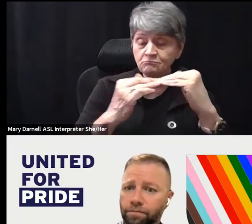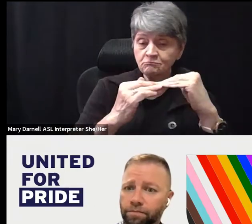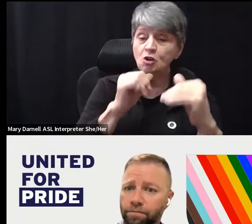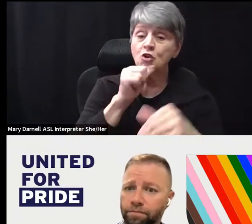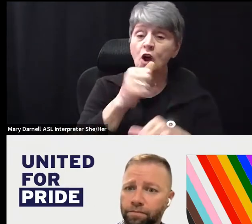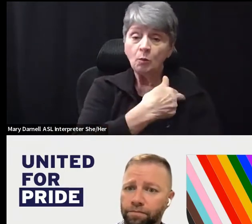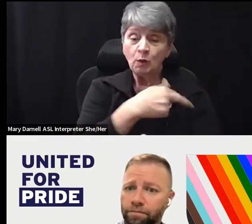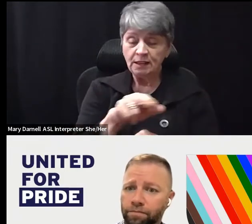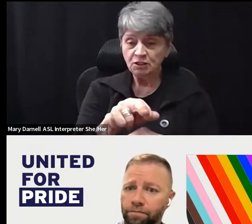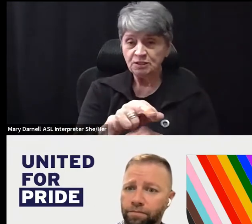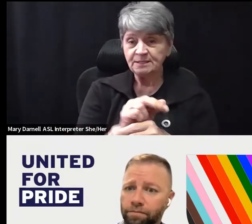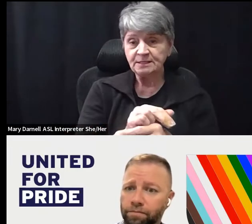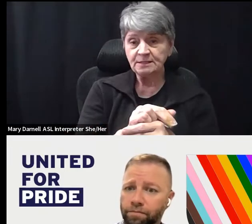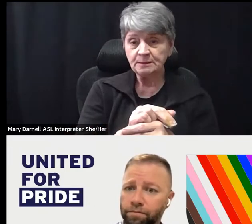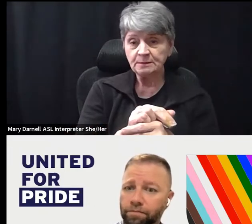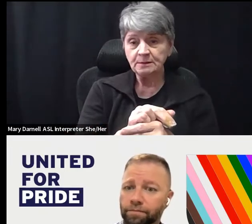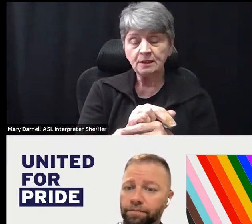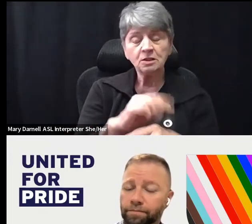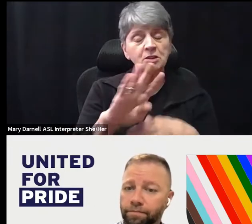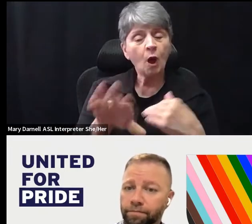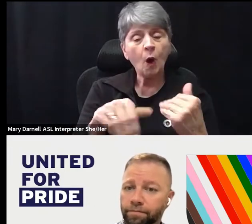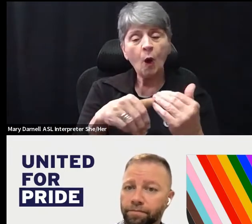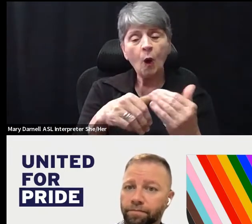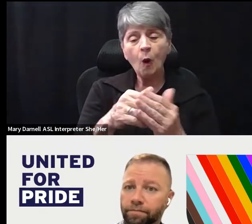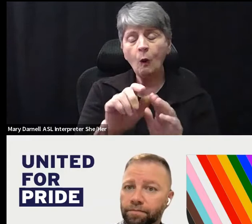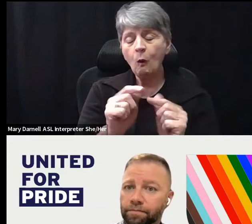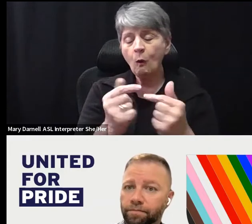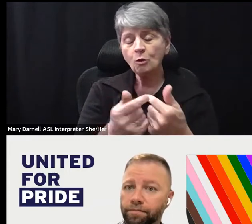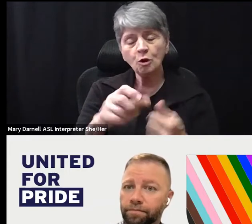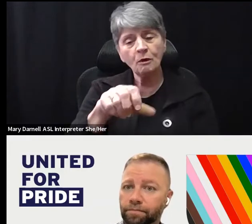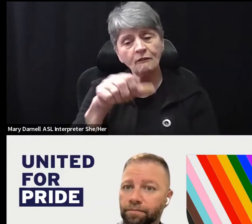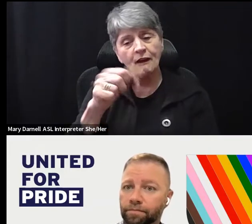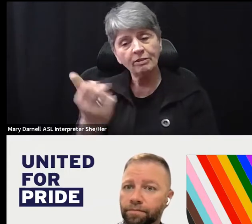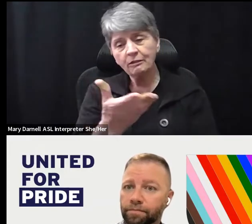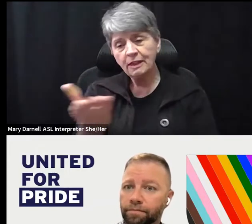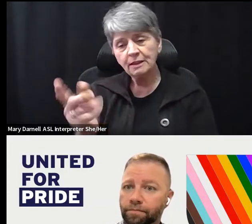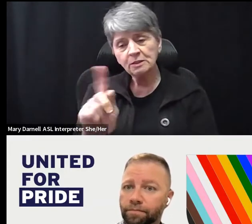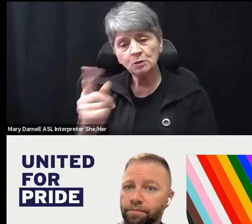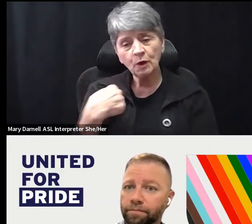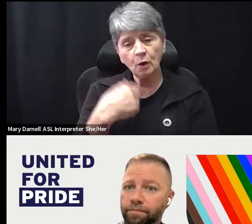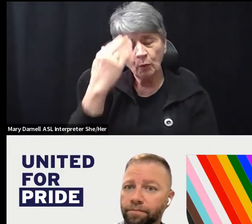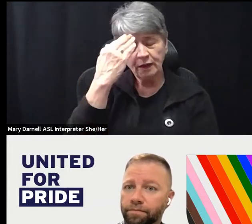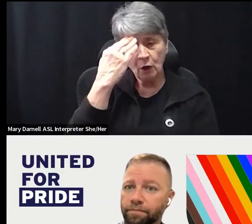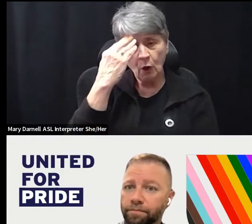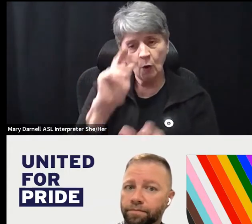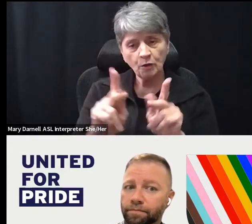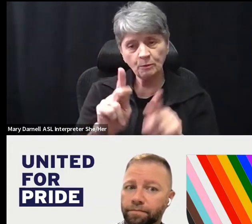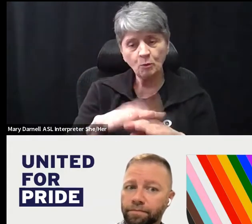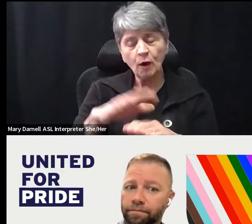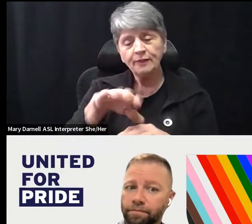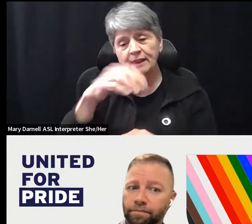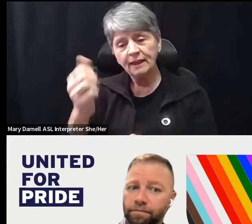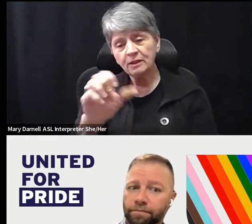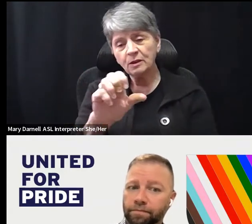facilities. And there's a whole host of other issue areas in which we know that the folks on the other side of these issues are going to